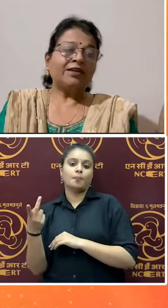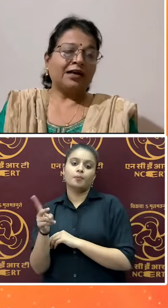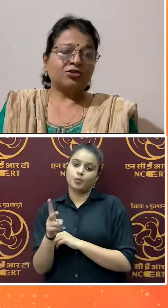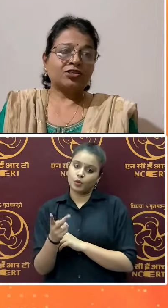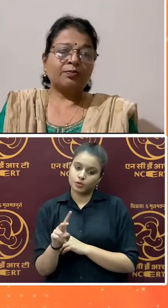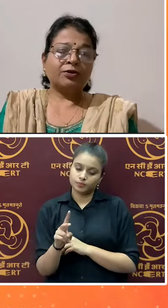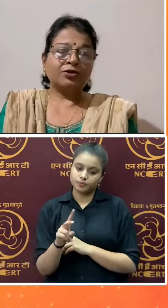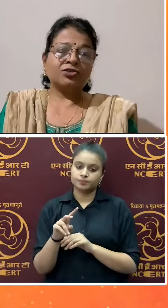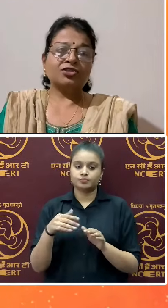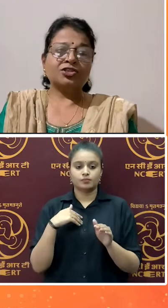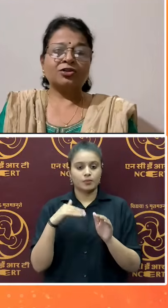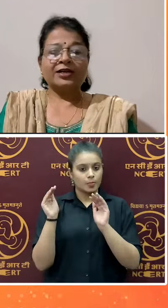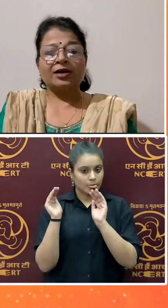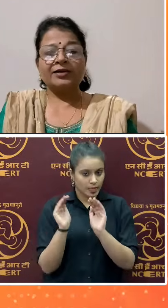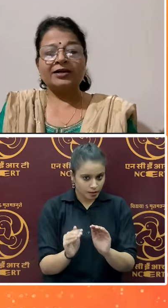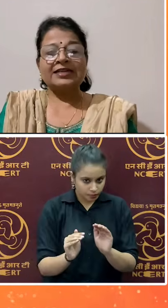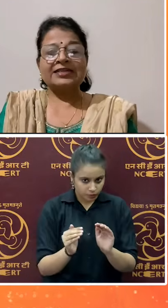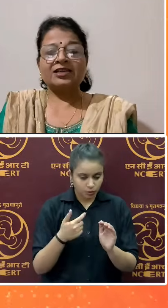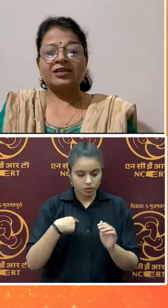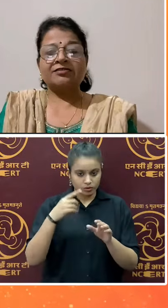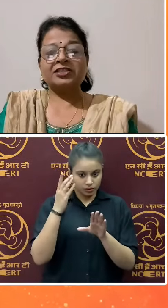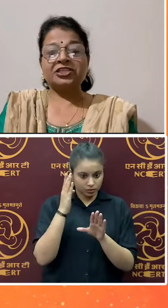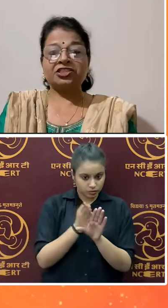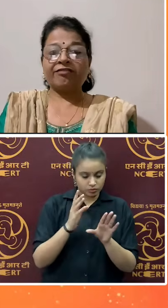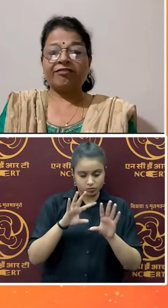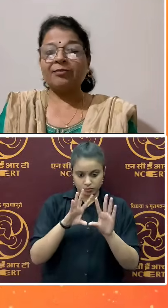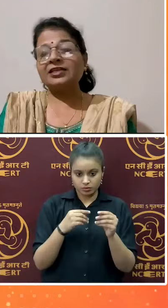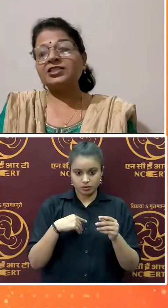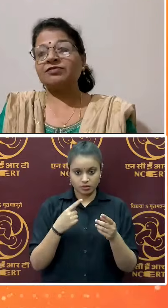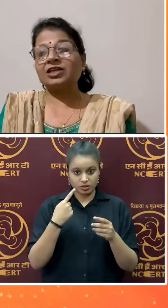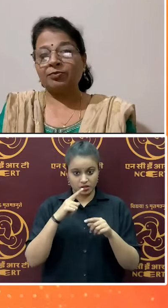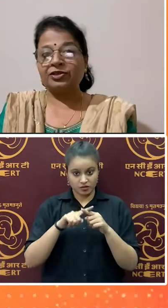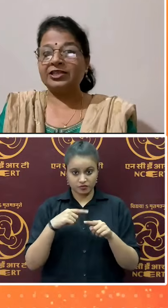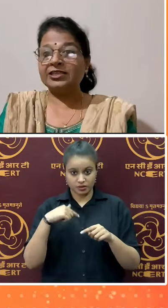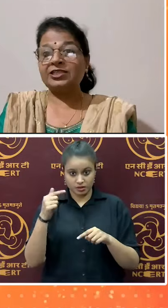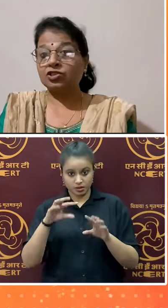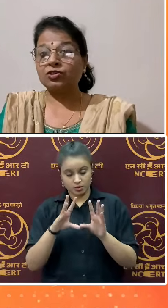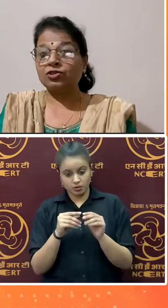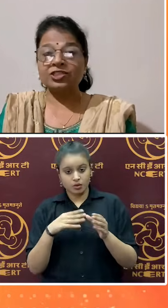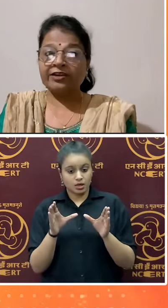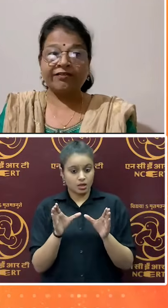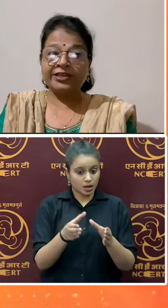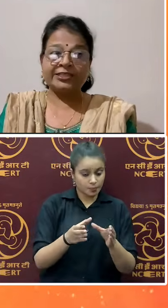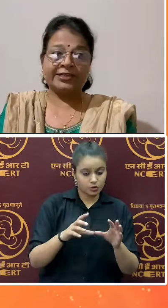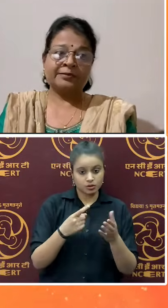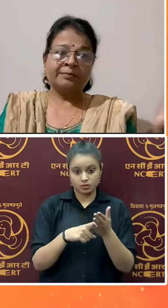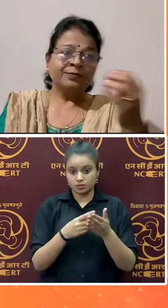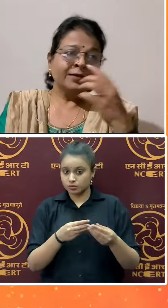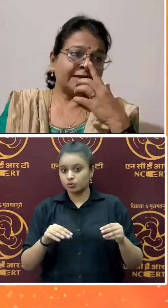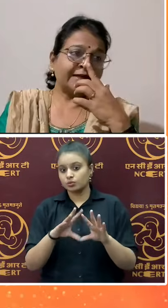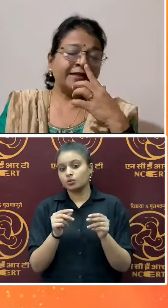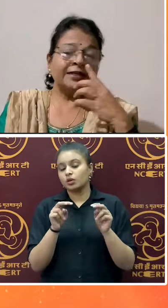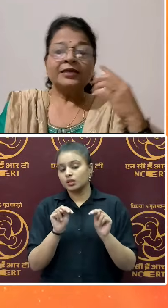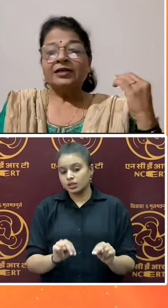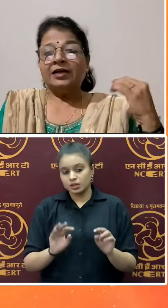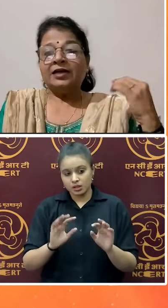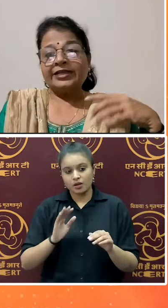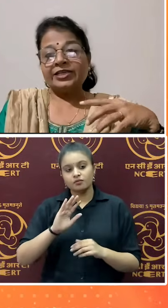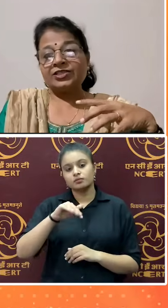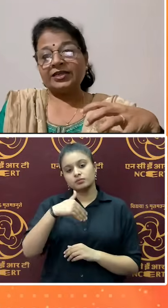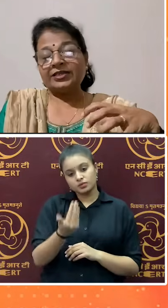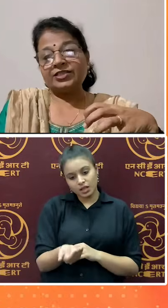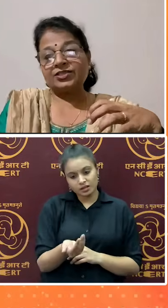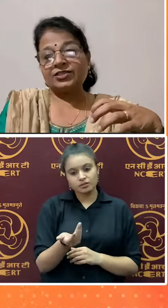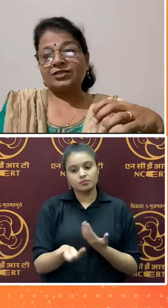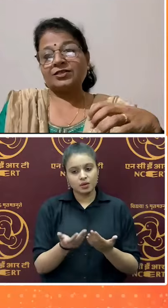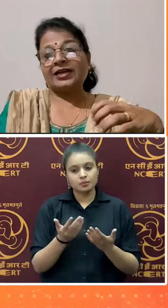we will have to support socio-economically disadvantaged families with community resources if needed. And then it